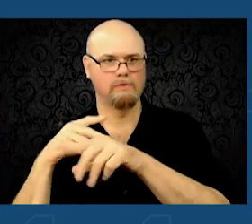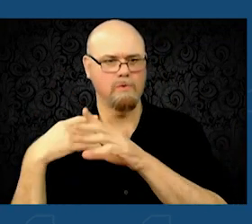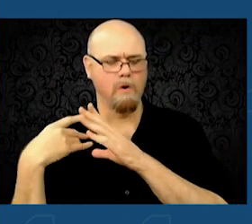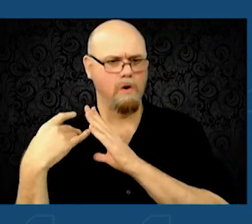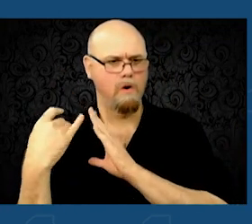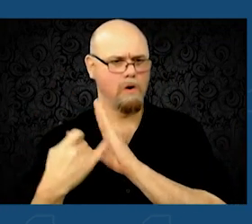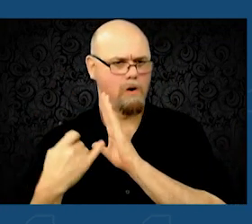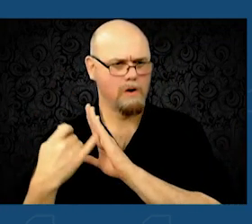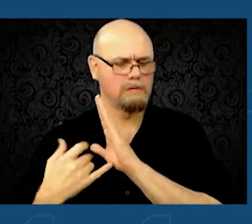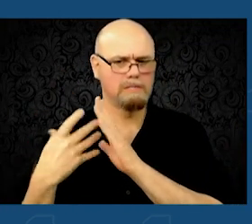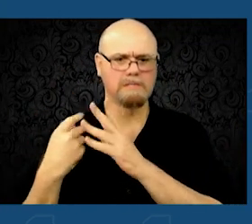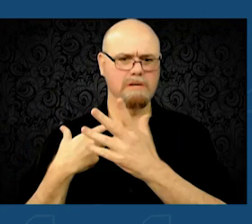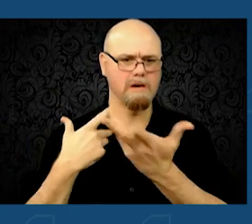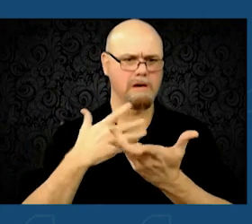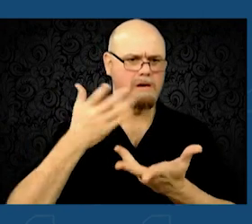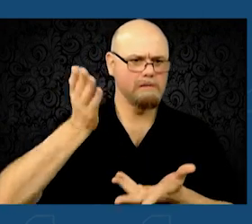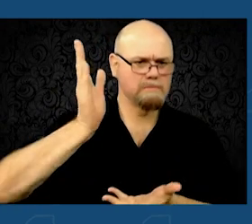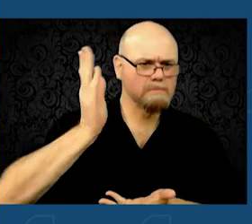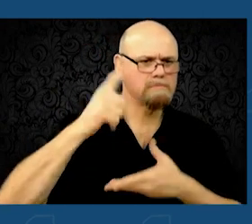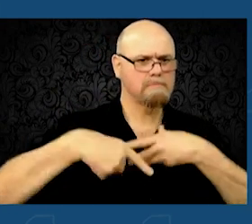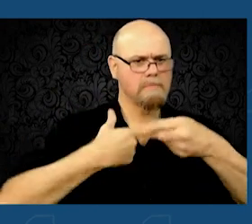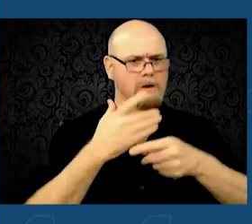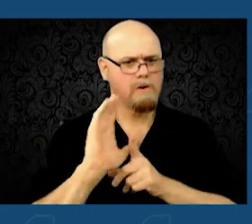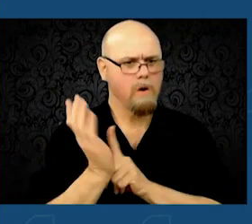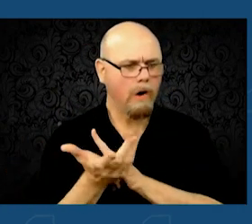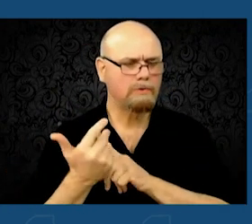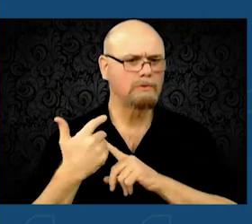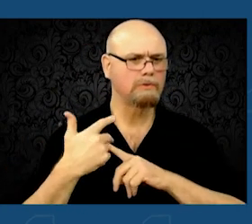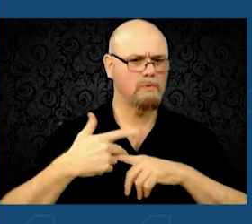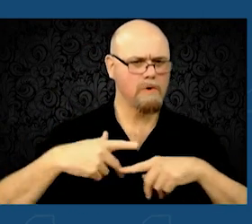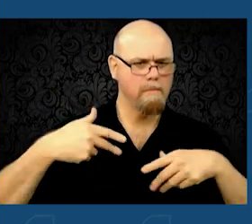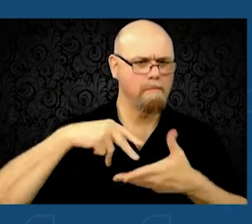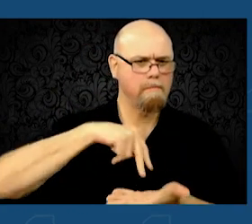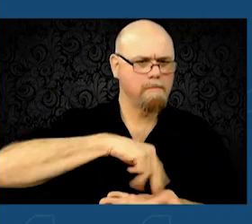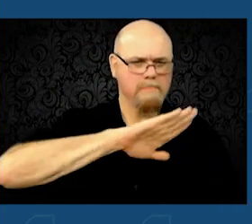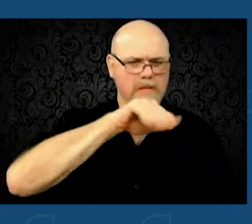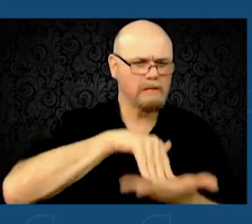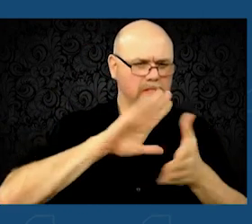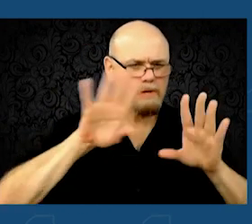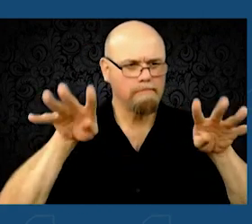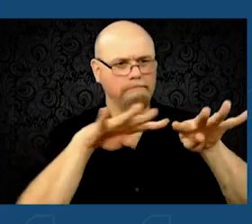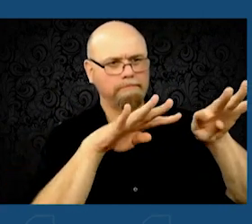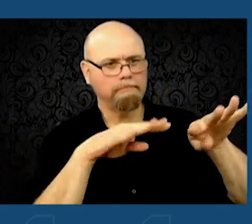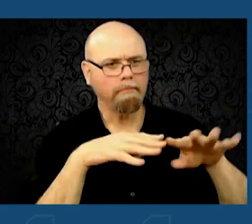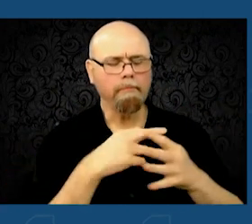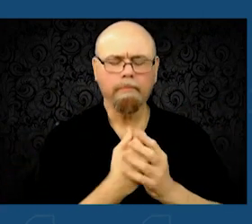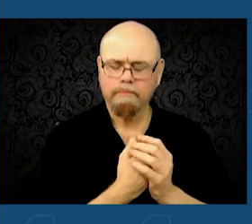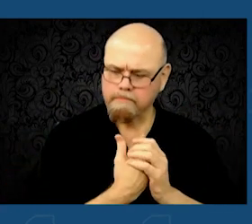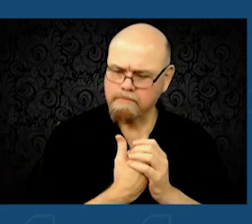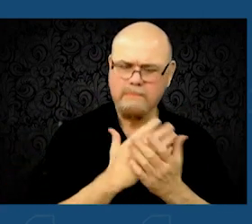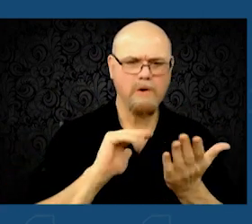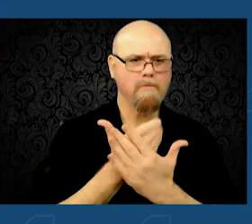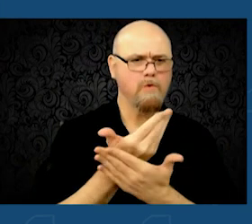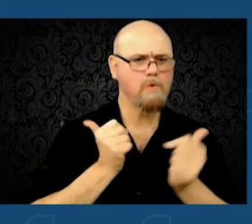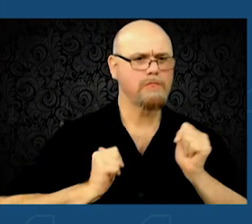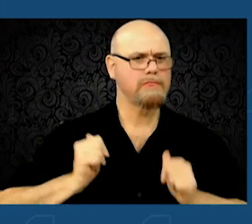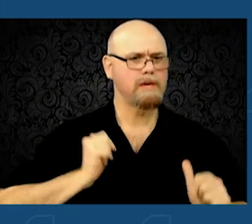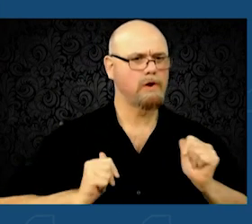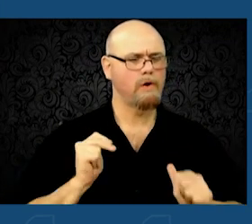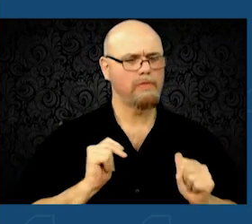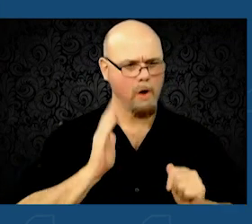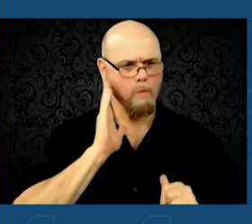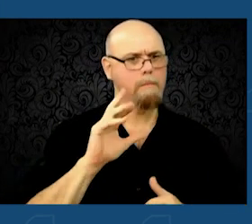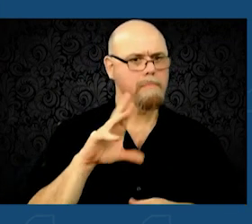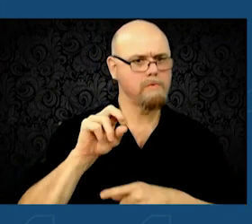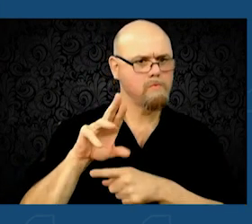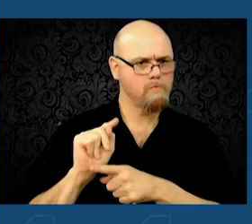about collaboration, and this space will be built on that collaboration with a new theater that will be available to rent for local schools